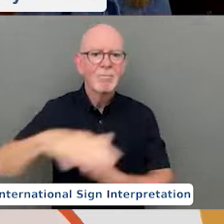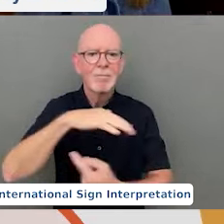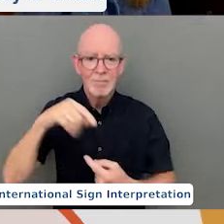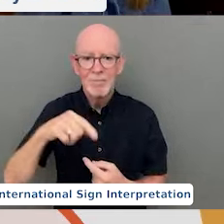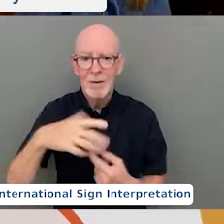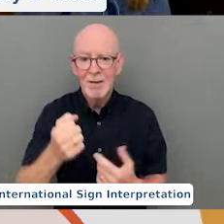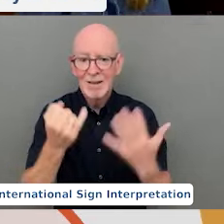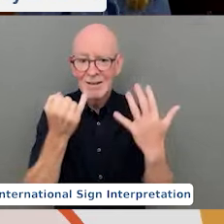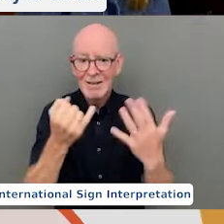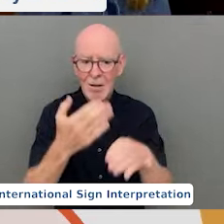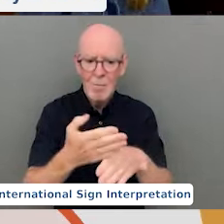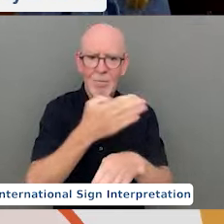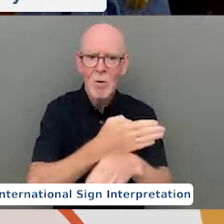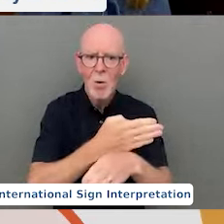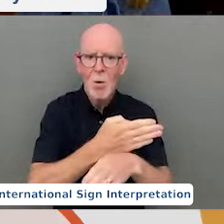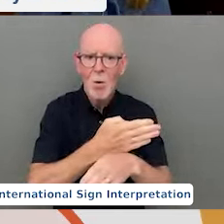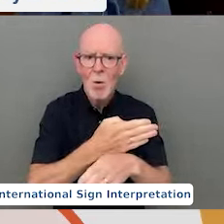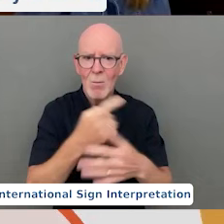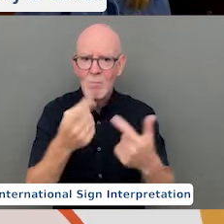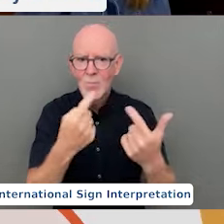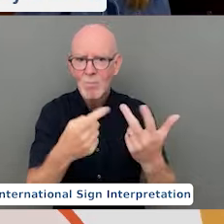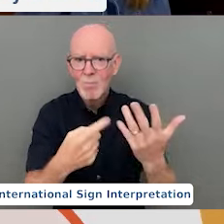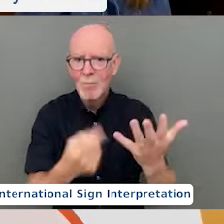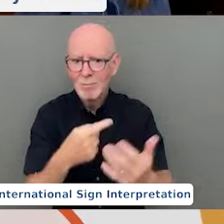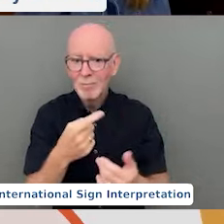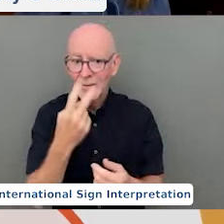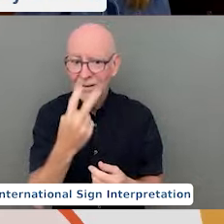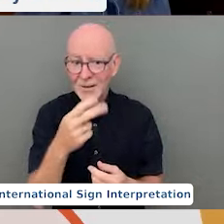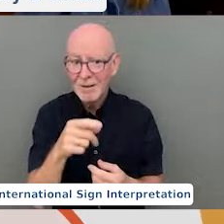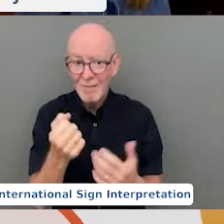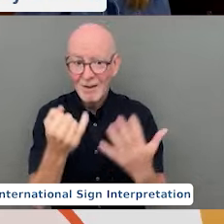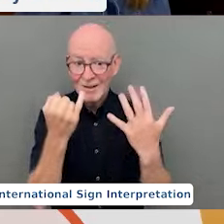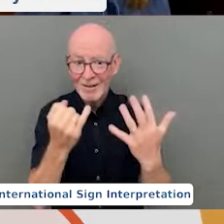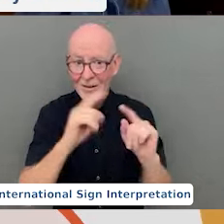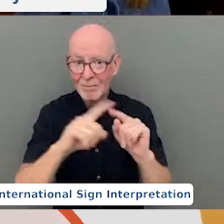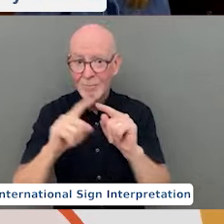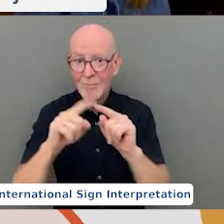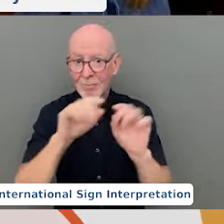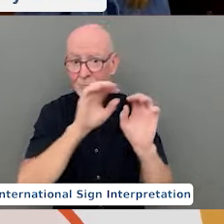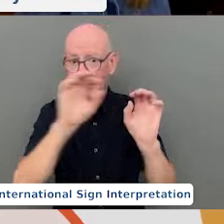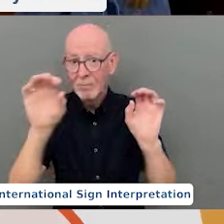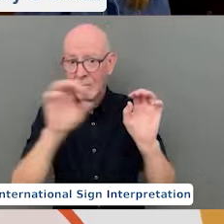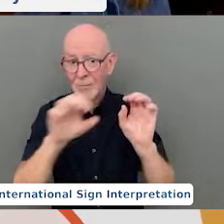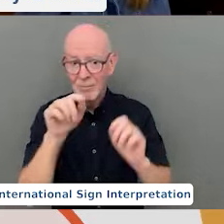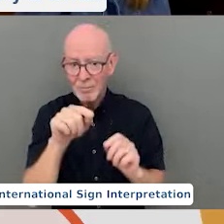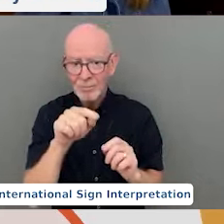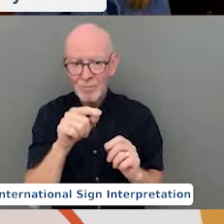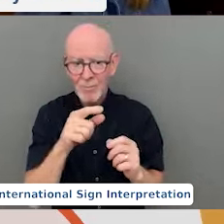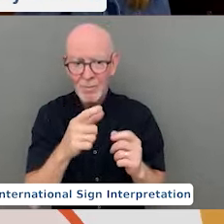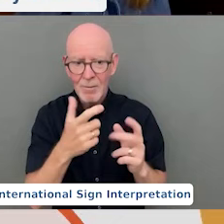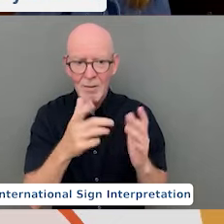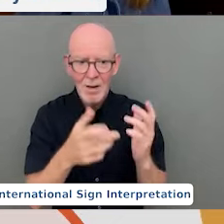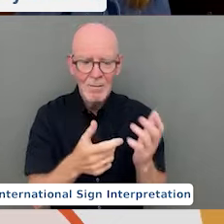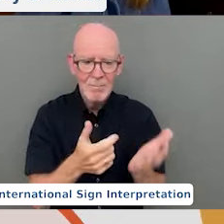6 elements are accessibility, assistive technology, support services, social